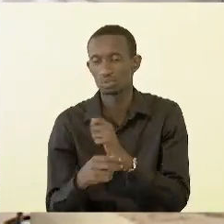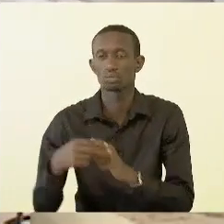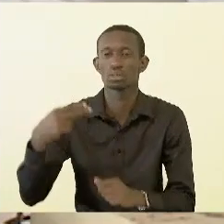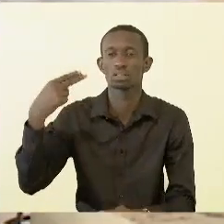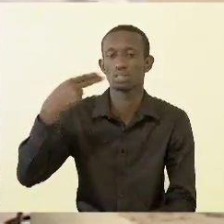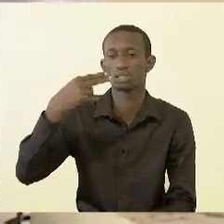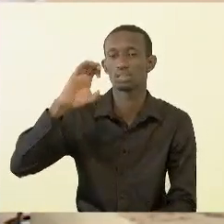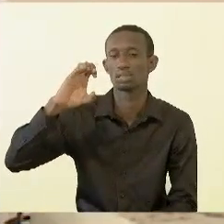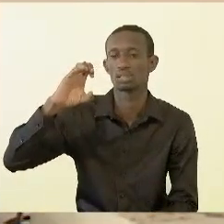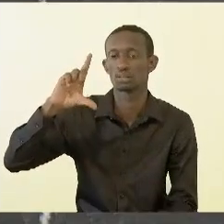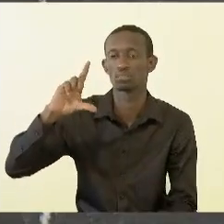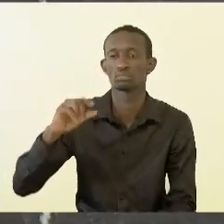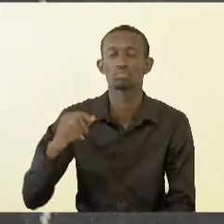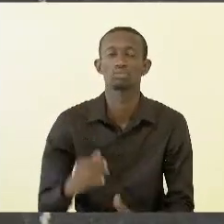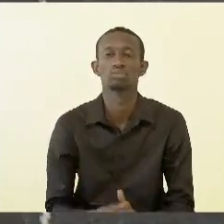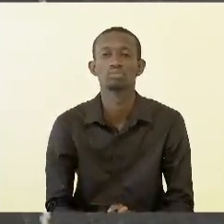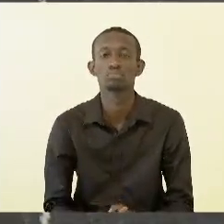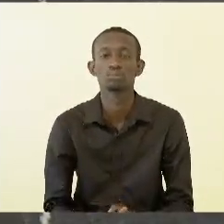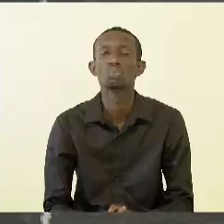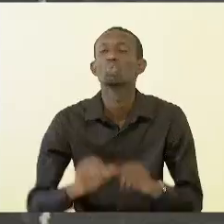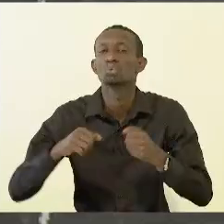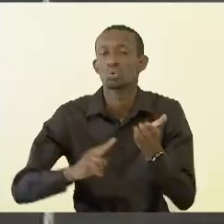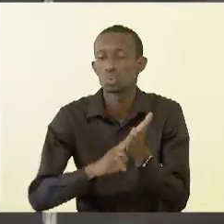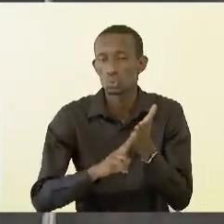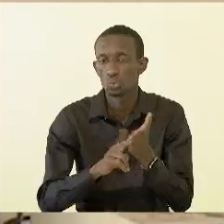acid. So you can as well use, apart from